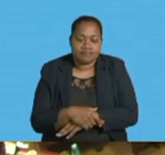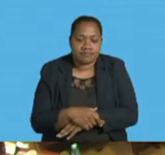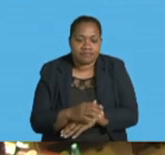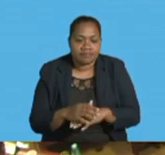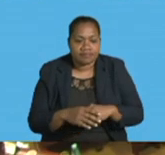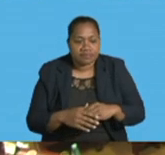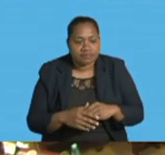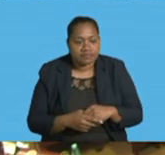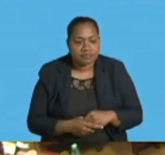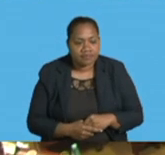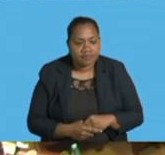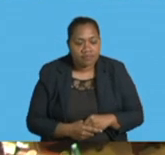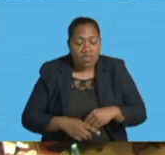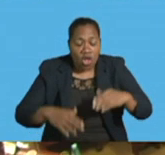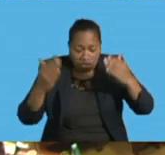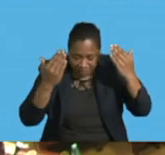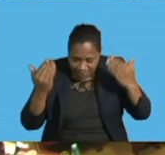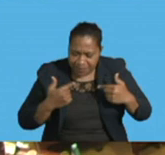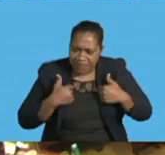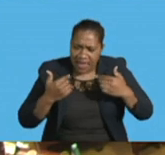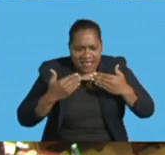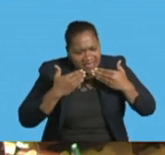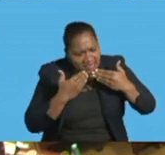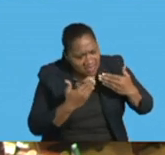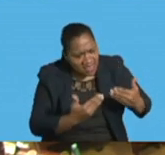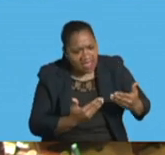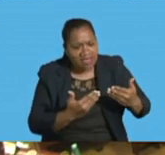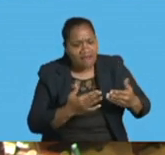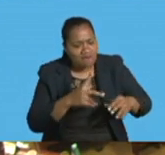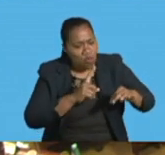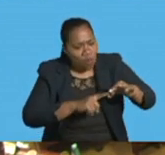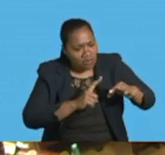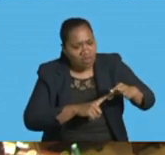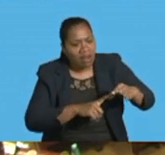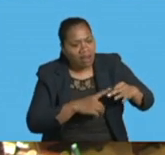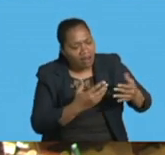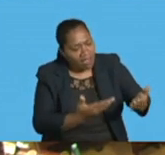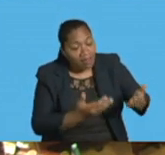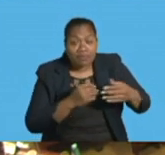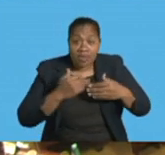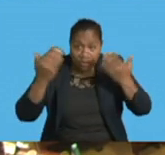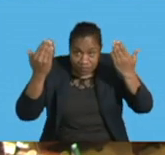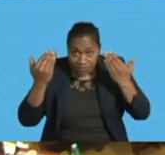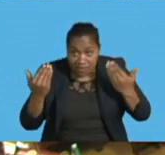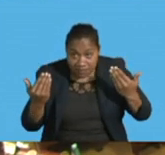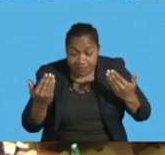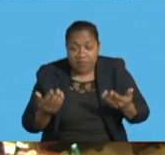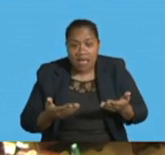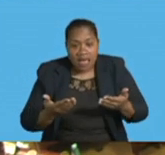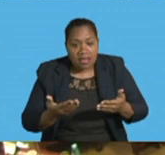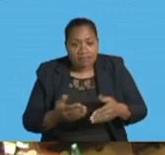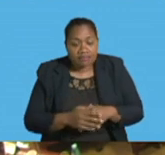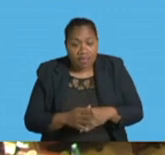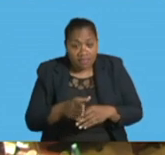Honorable Speakers, I thank the Honorable Member for his questions. Honorable Speaker say the Mangroves